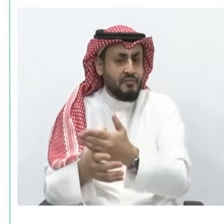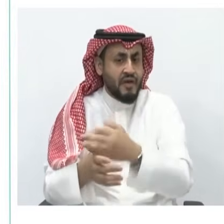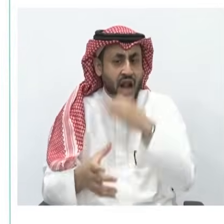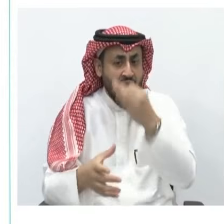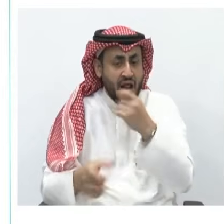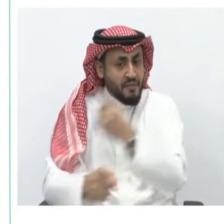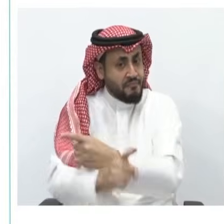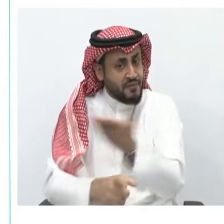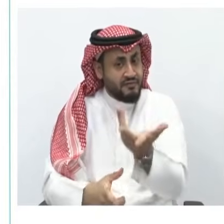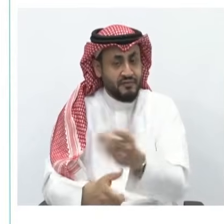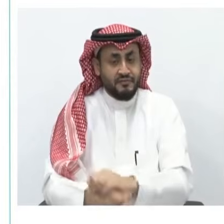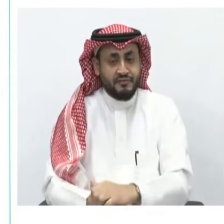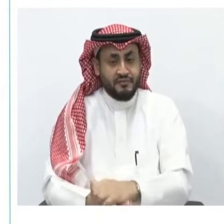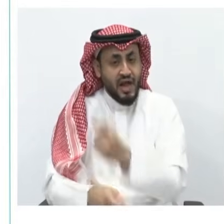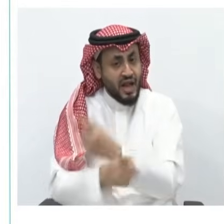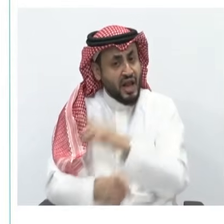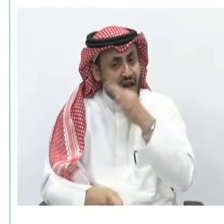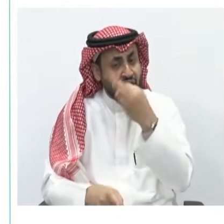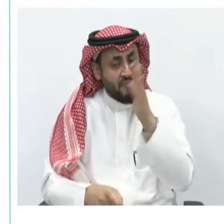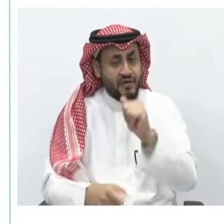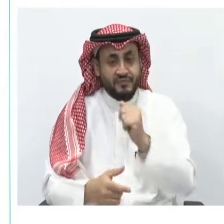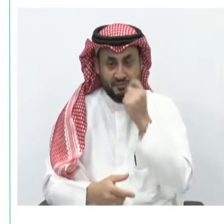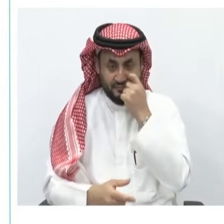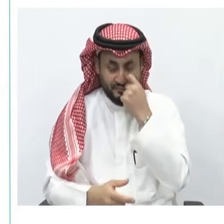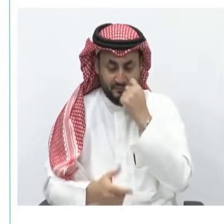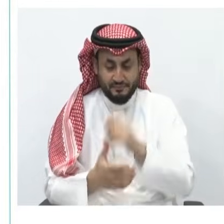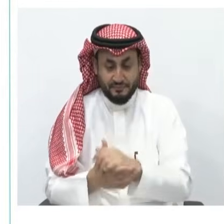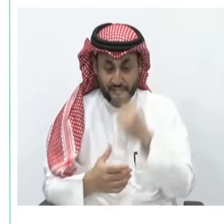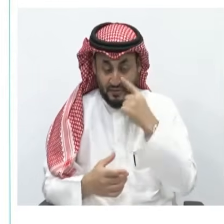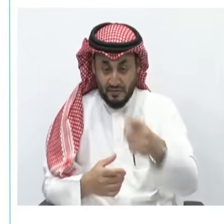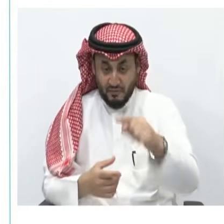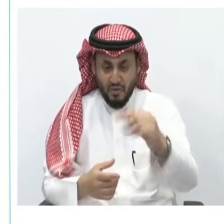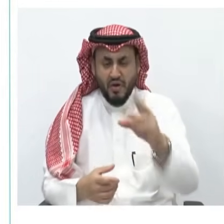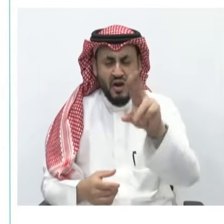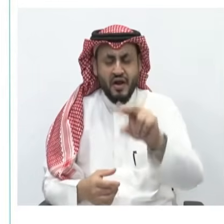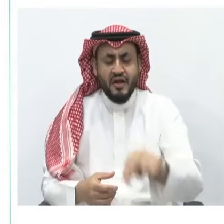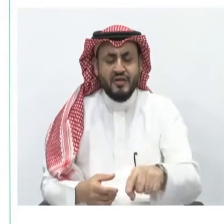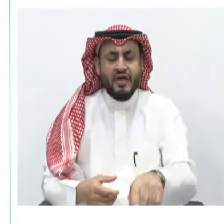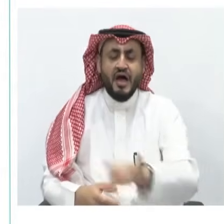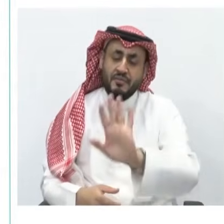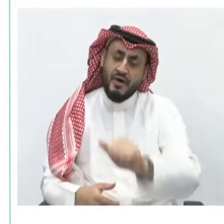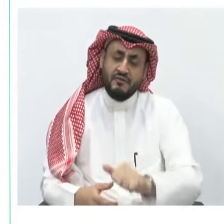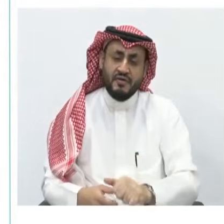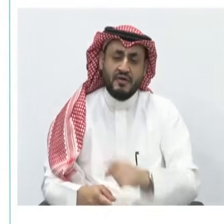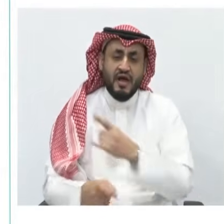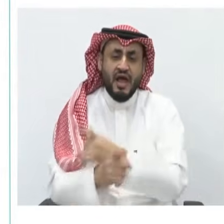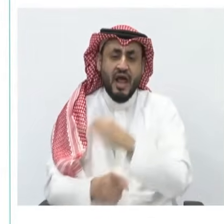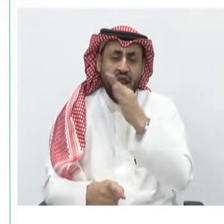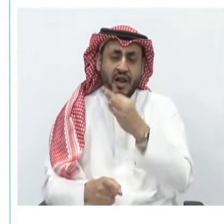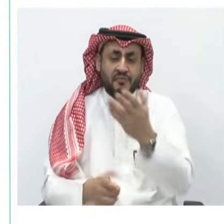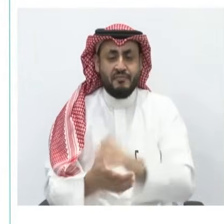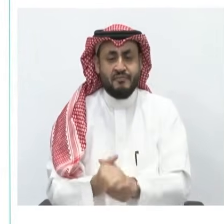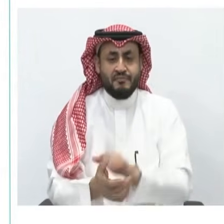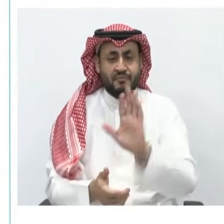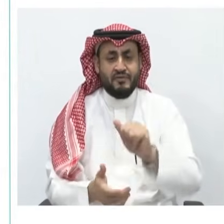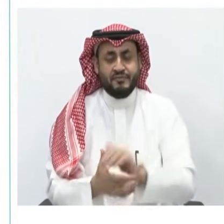I don't say the teacher says. The teacher says, the teacher says, the teacher says, but here there is no